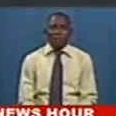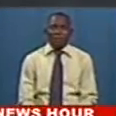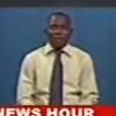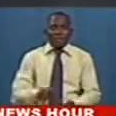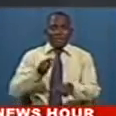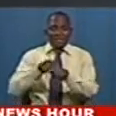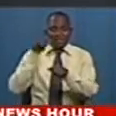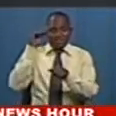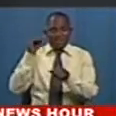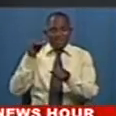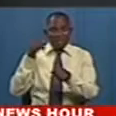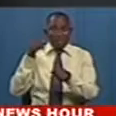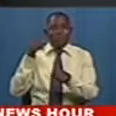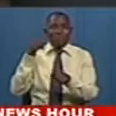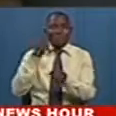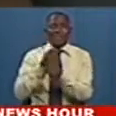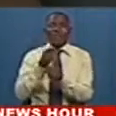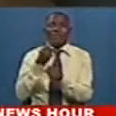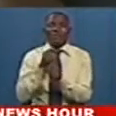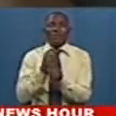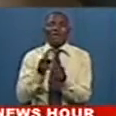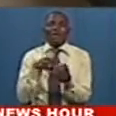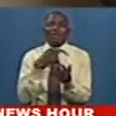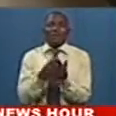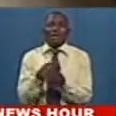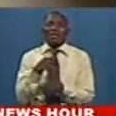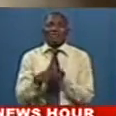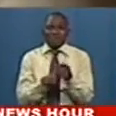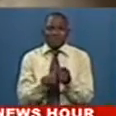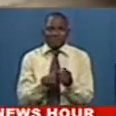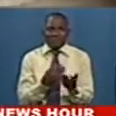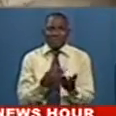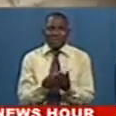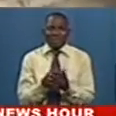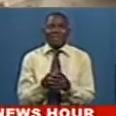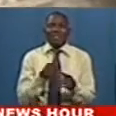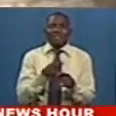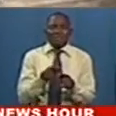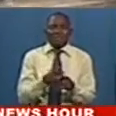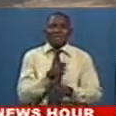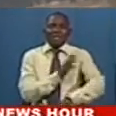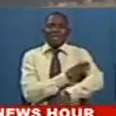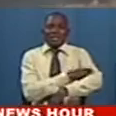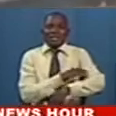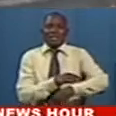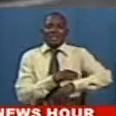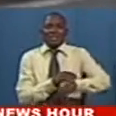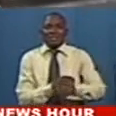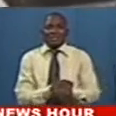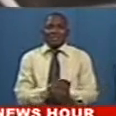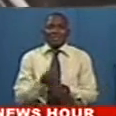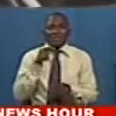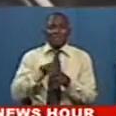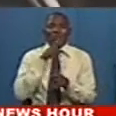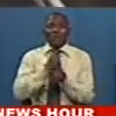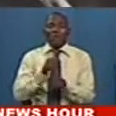When he was 1.5 years old, he fell into a hearth and suffered a major burn injury to his left hand. However, at